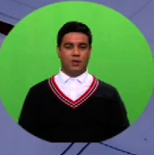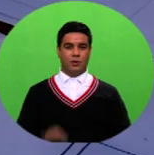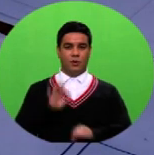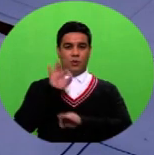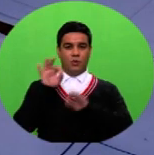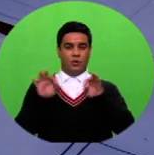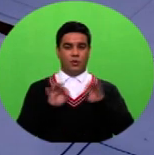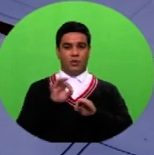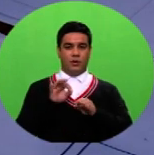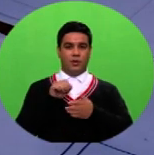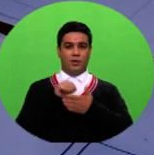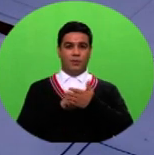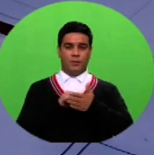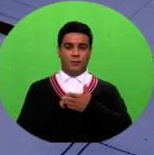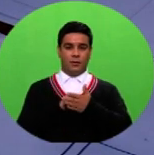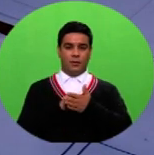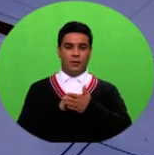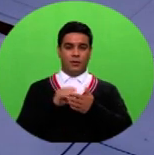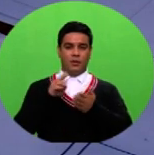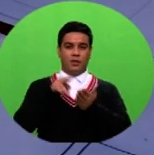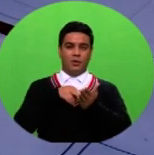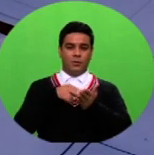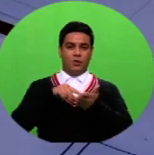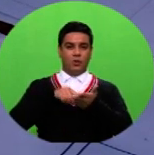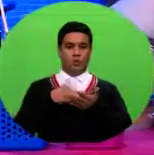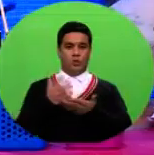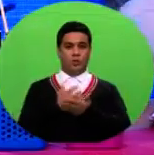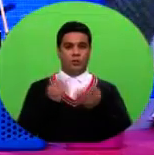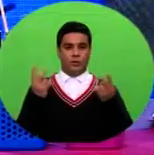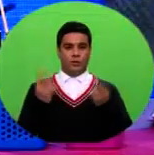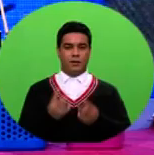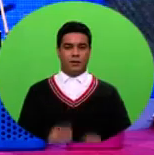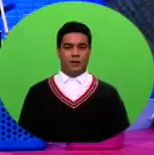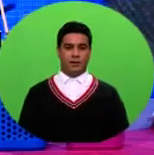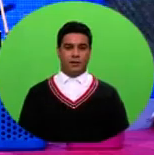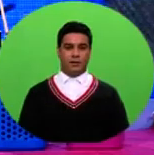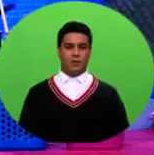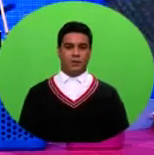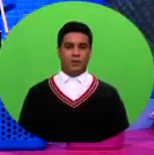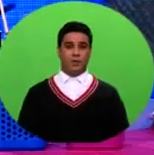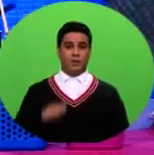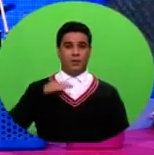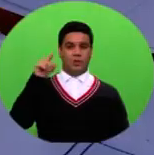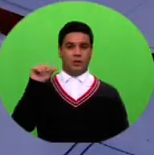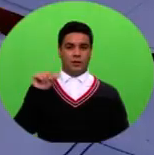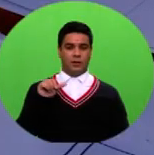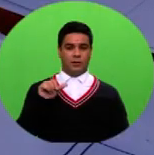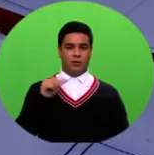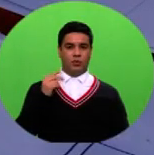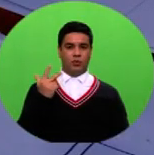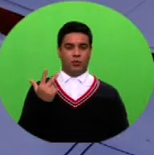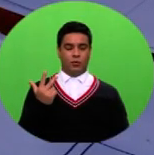o'lchovlar asosida yelimlash joyini chiqaramiz. Endi tepadan esa